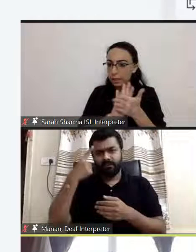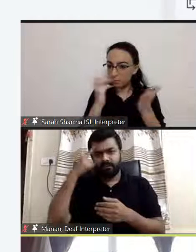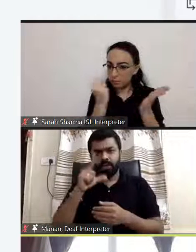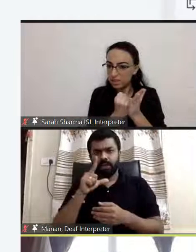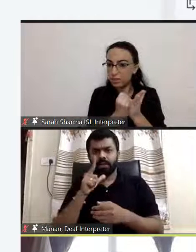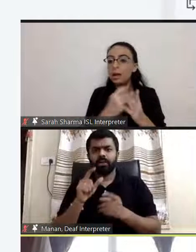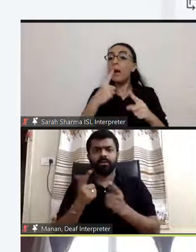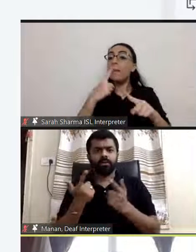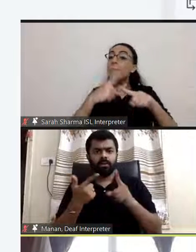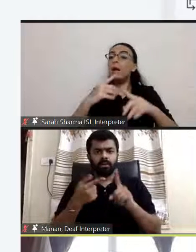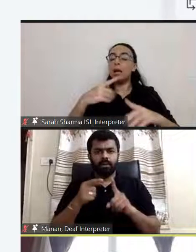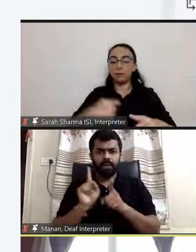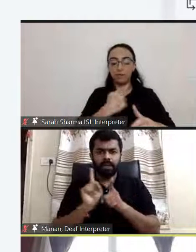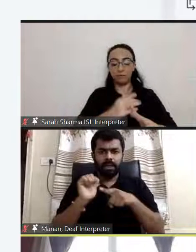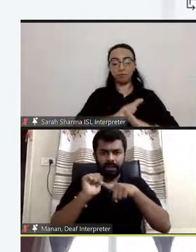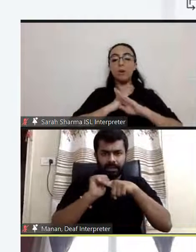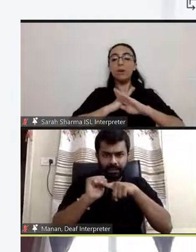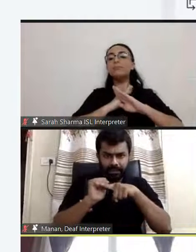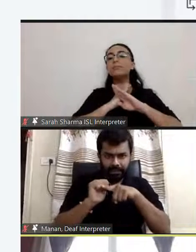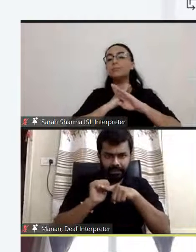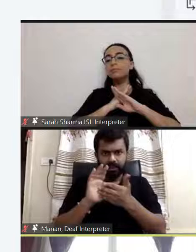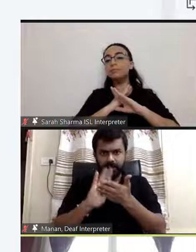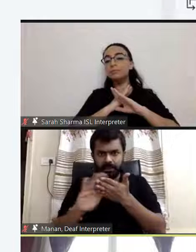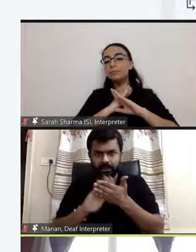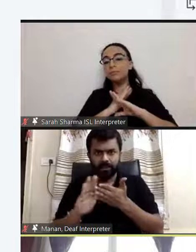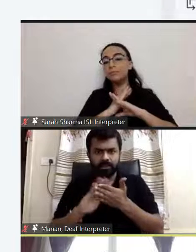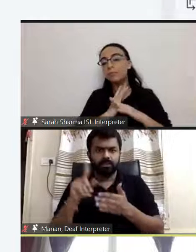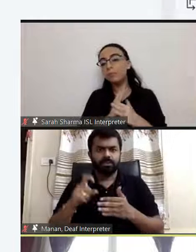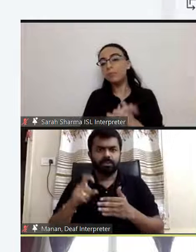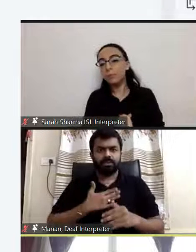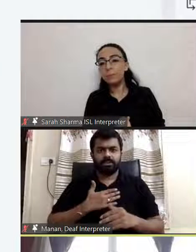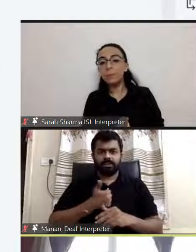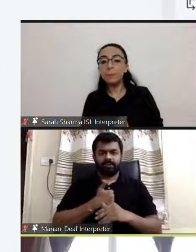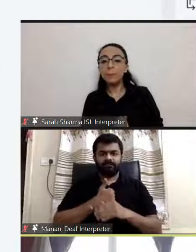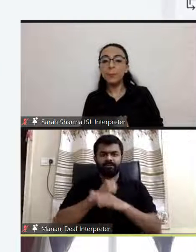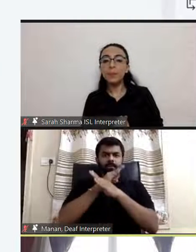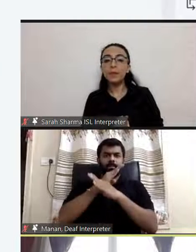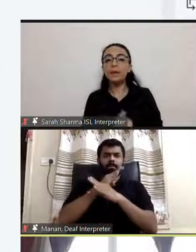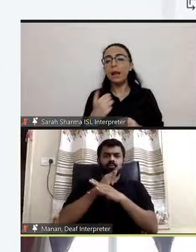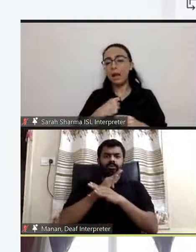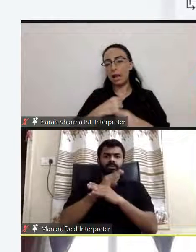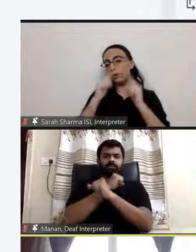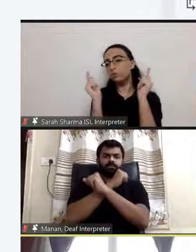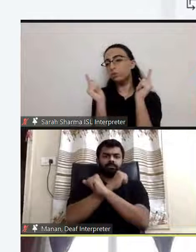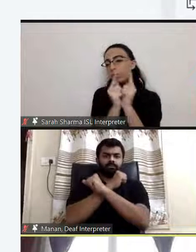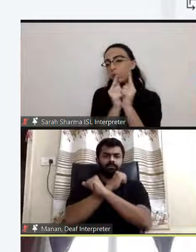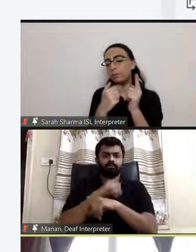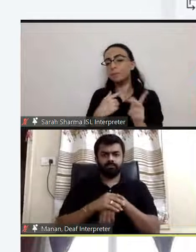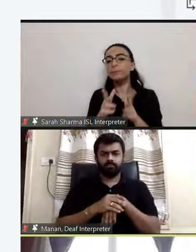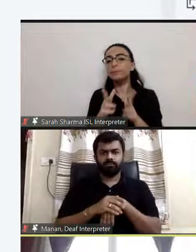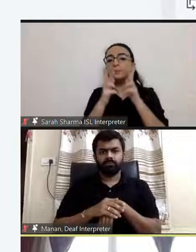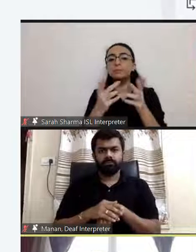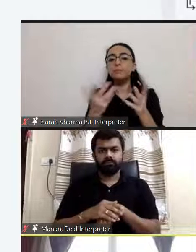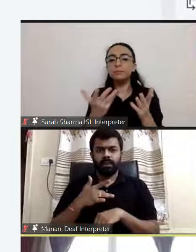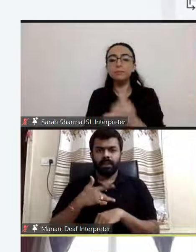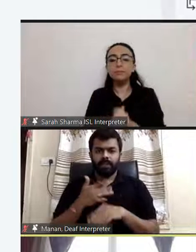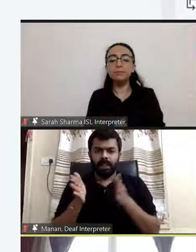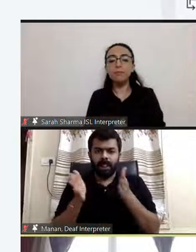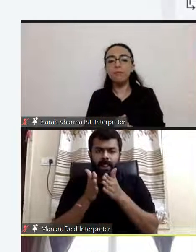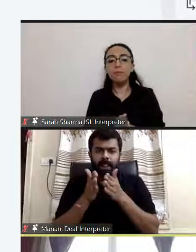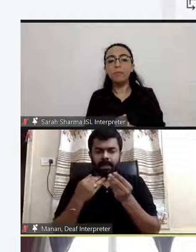So what I can say in brief, wound care in DR Congo